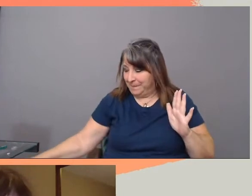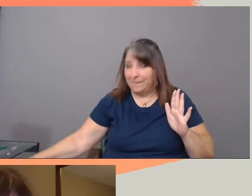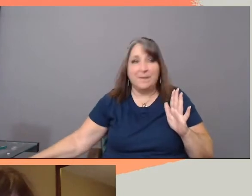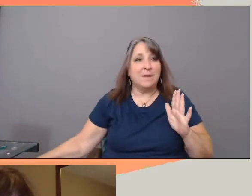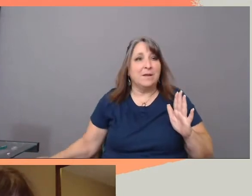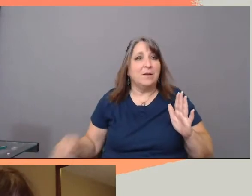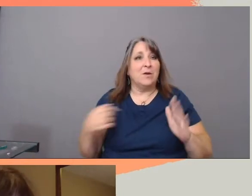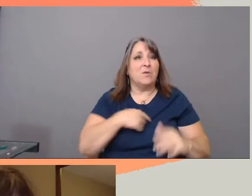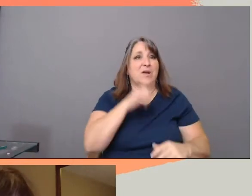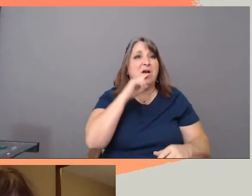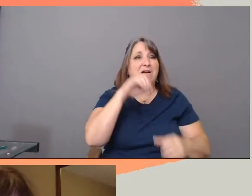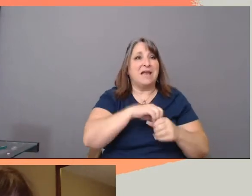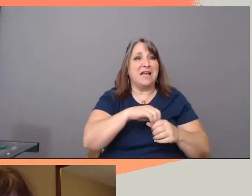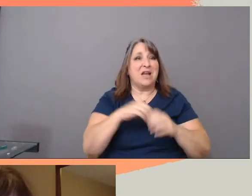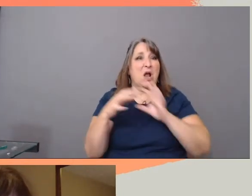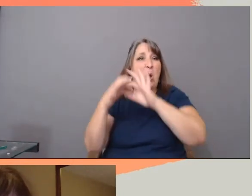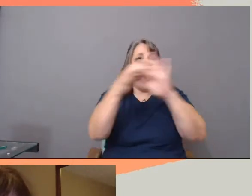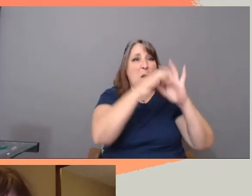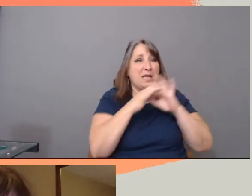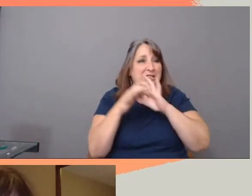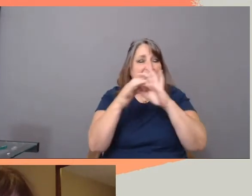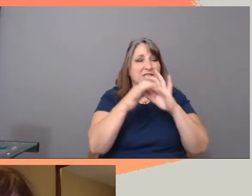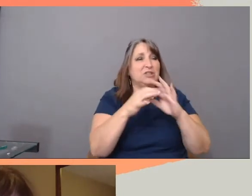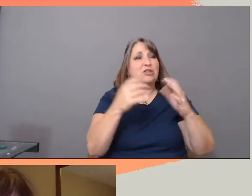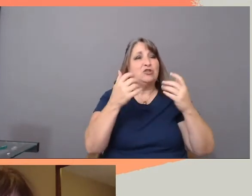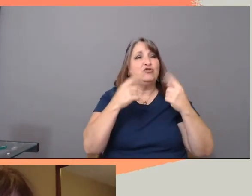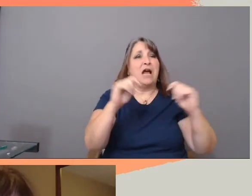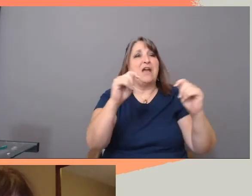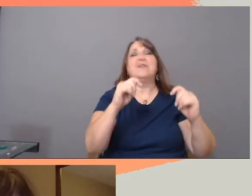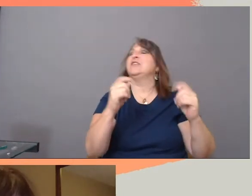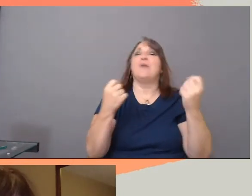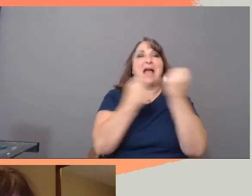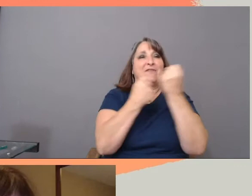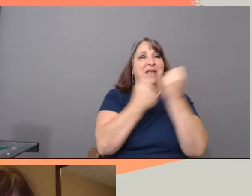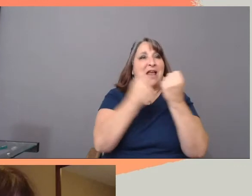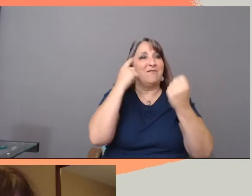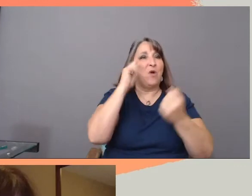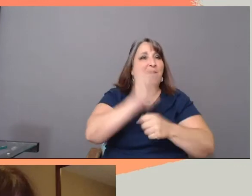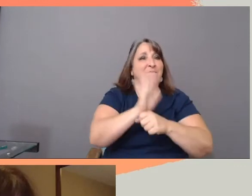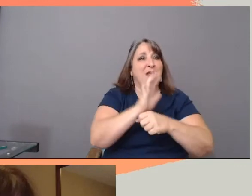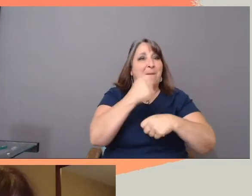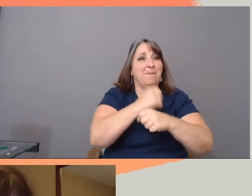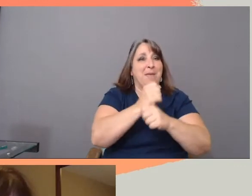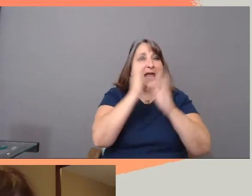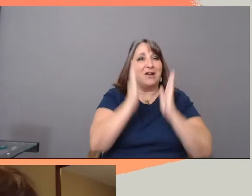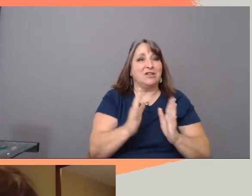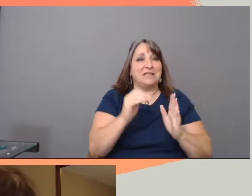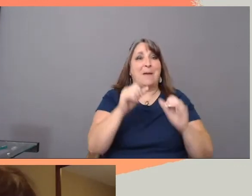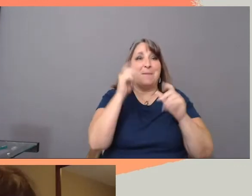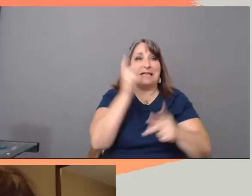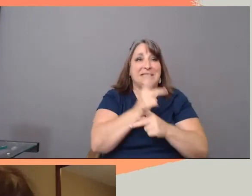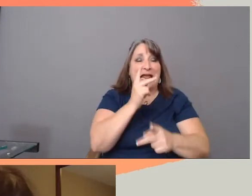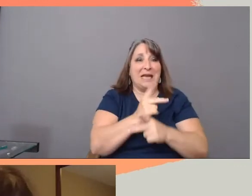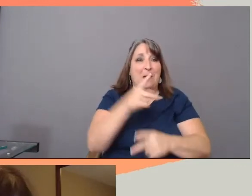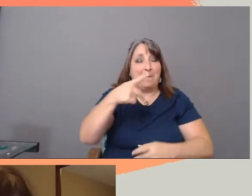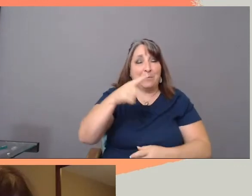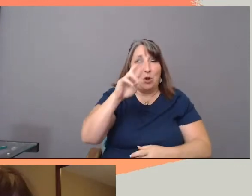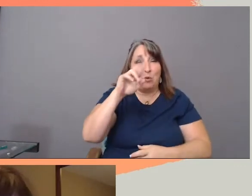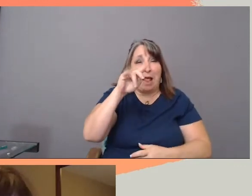formation, striving to advocate for filmmakers and maintain plurality and originality in a culture that